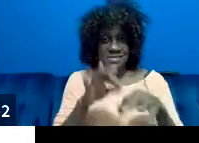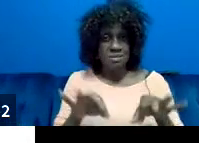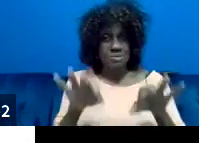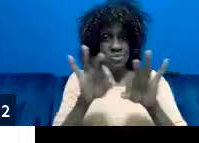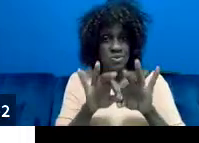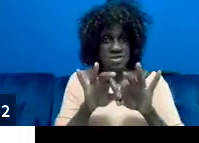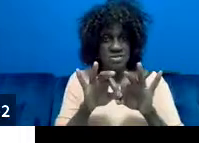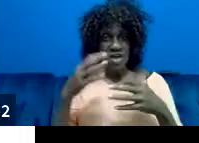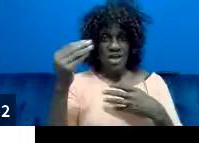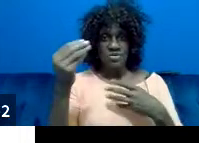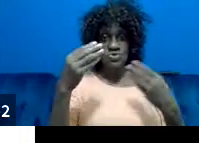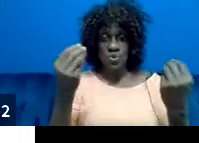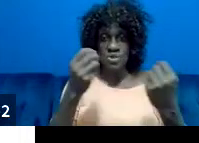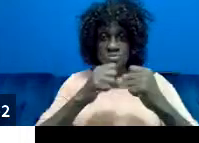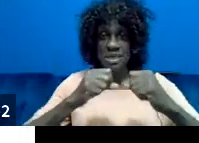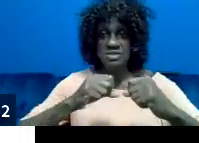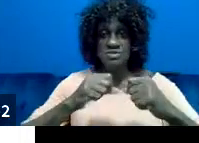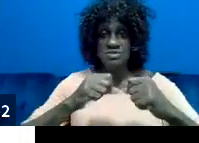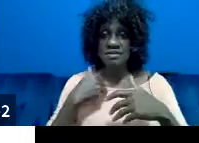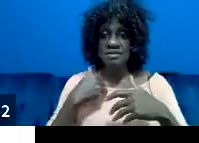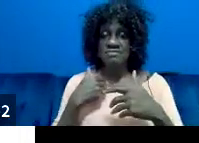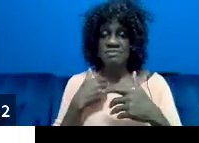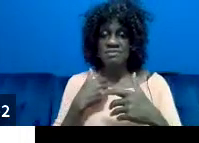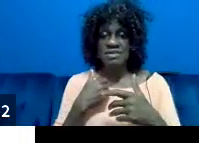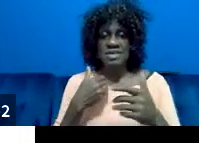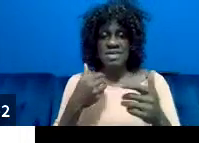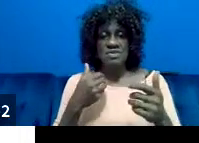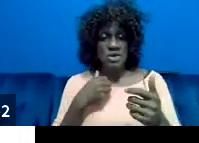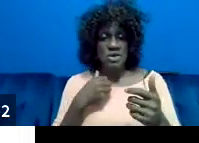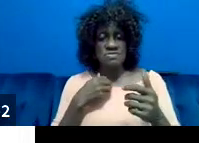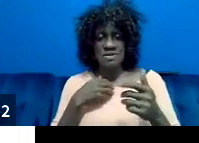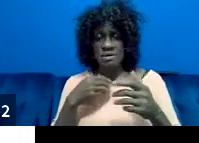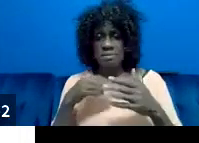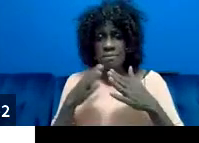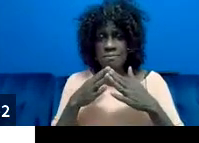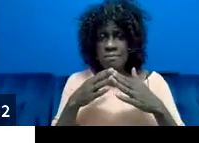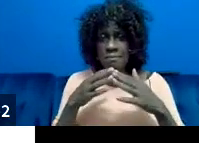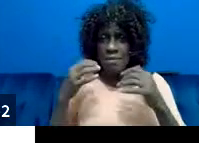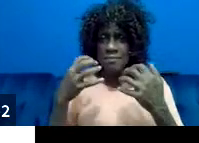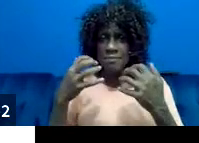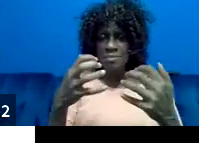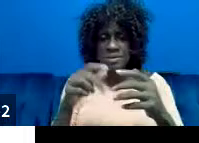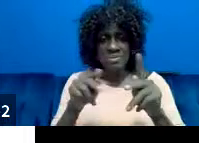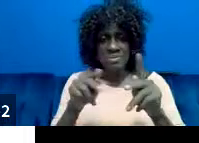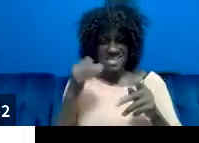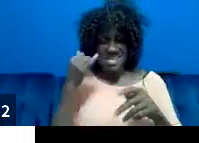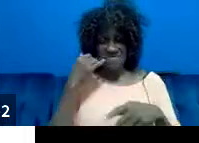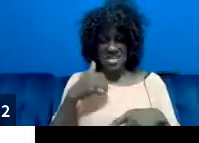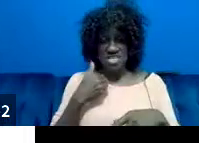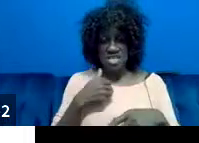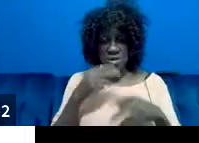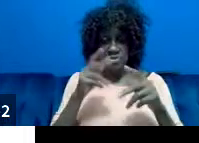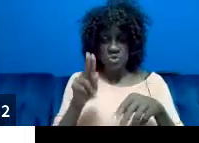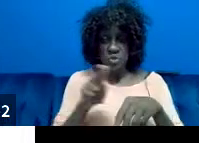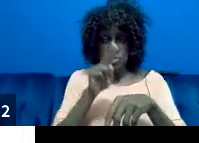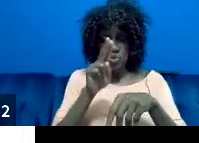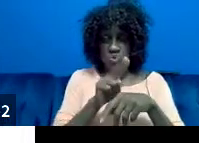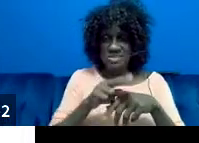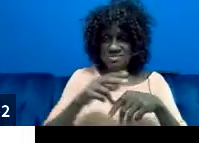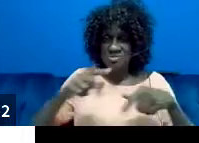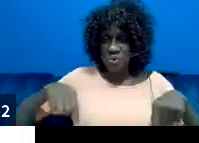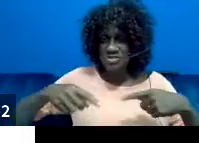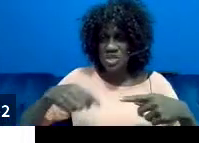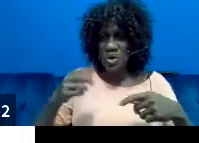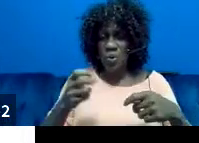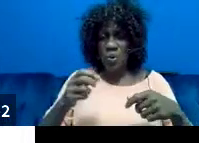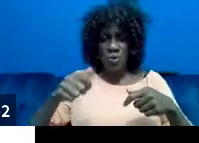the outdoor spaces that we get, the outdoor public spaces. If a young person that uses a mobility device on a